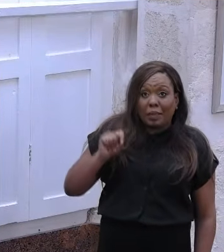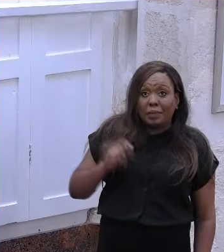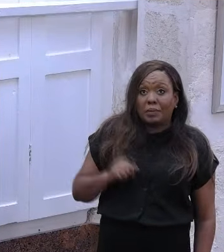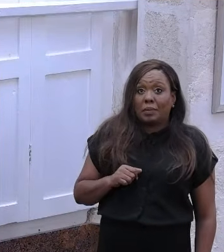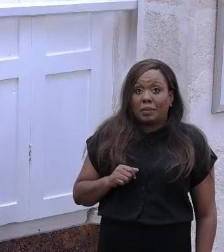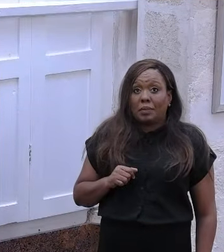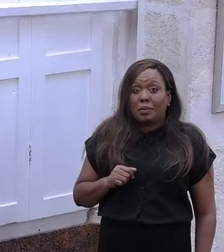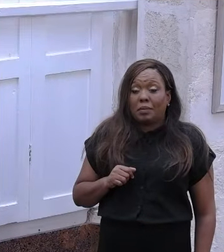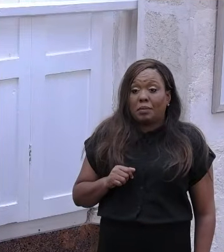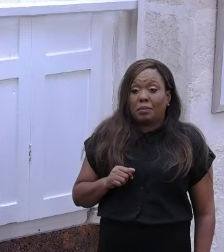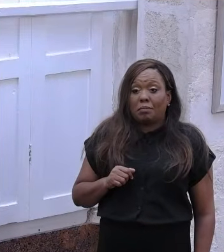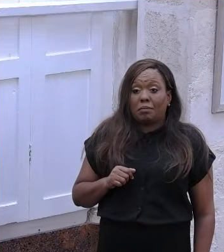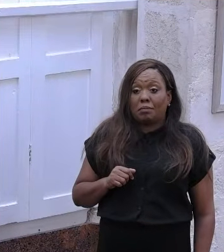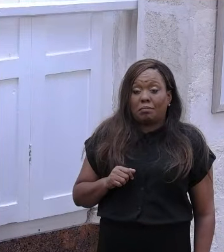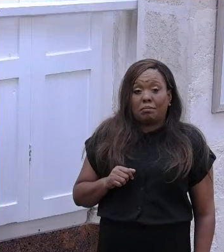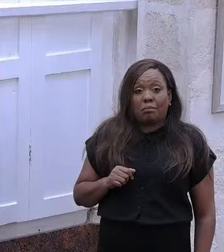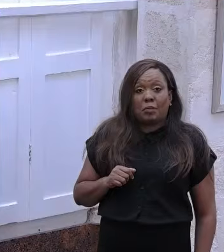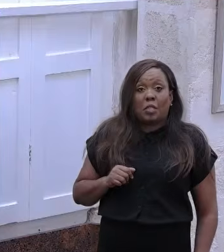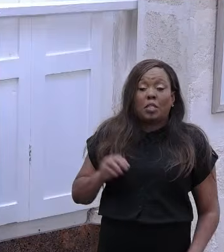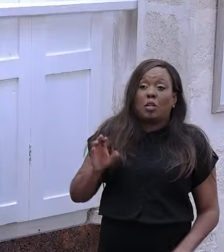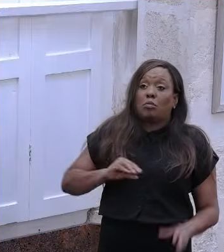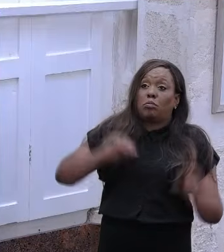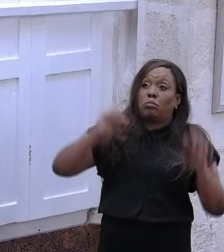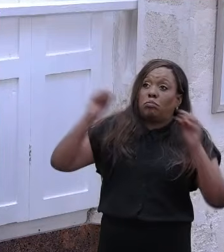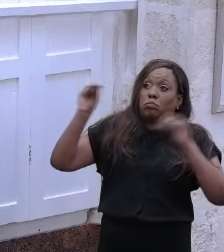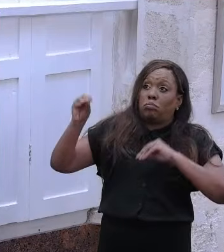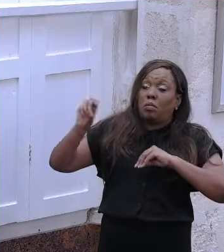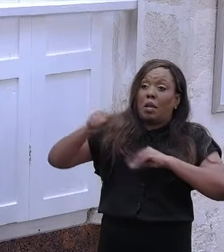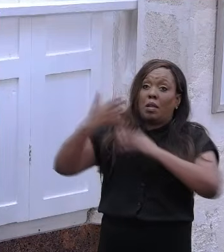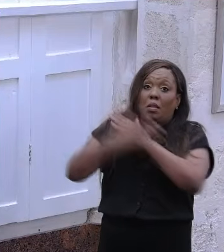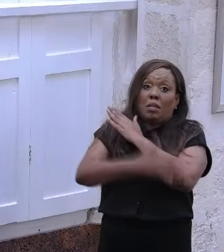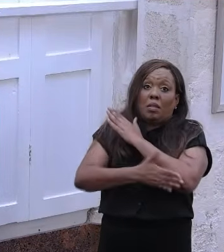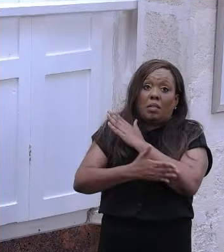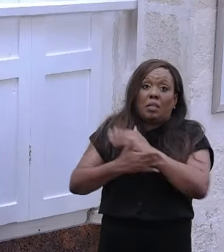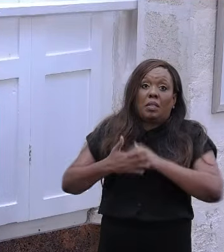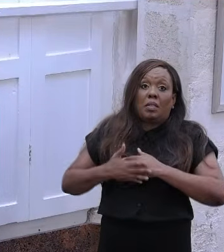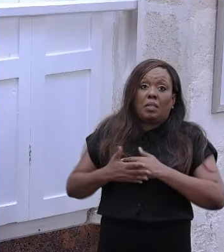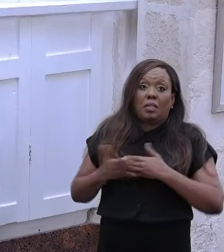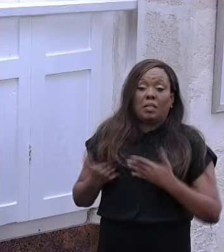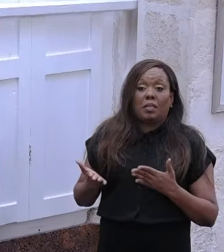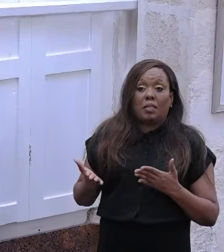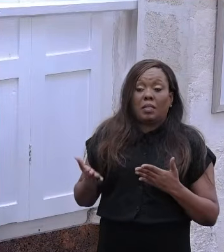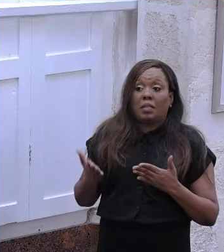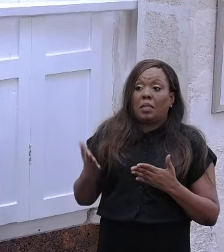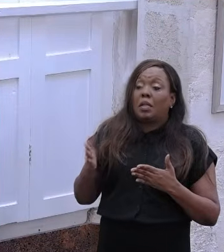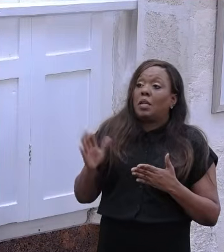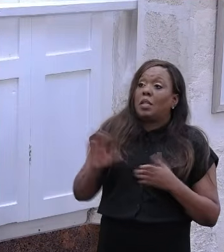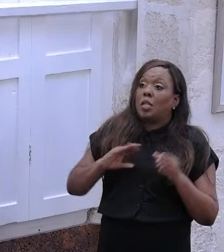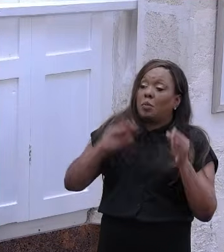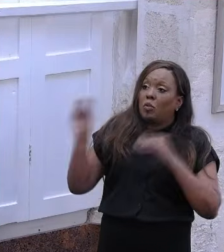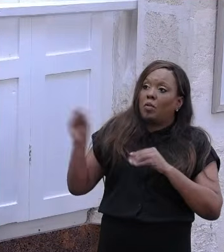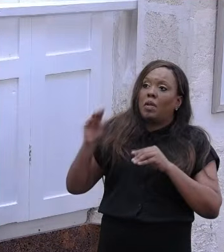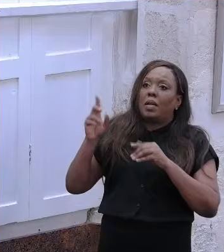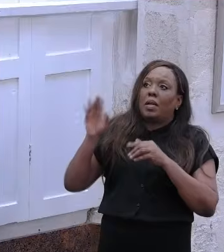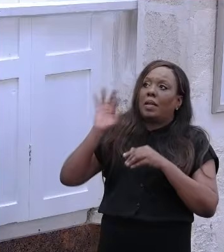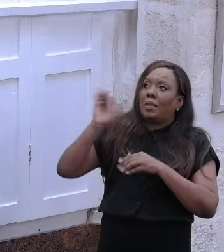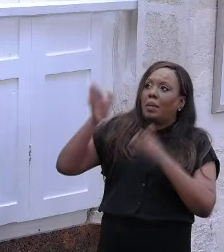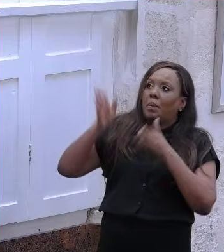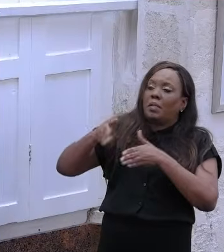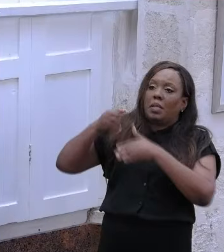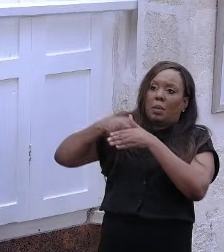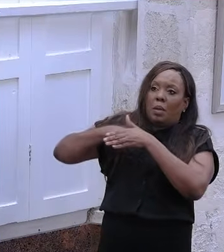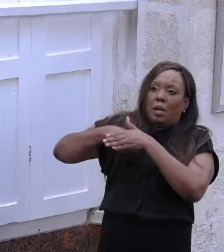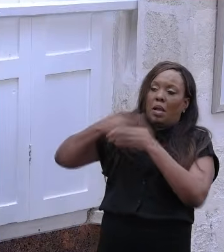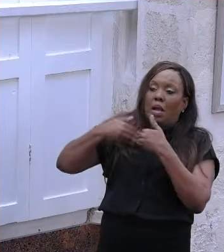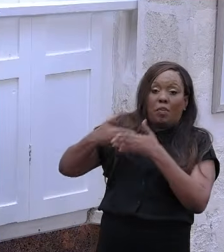have had offspring that have not been accorded the appropriate treatment as